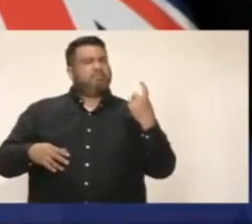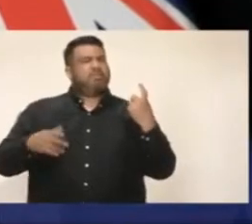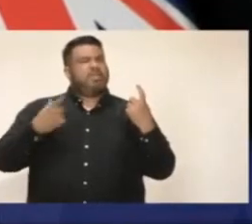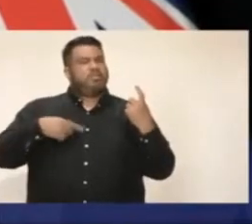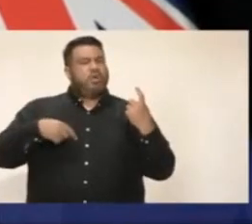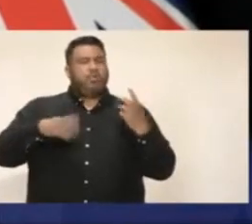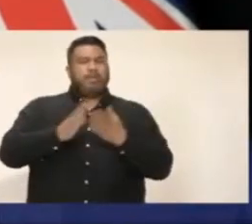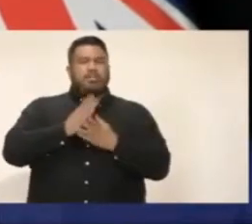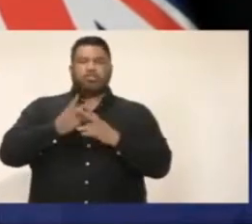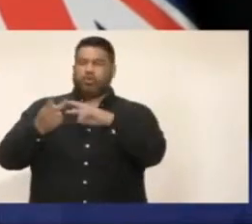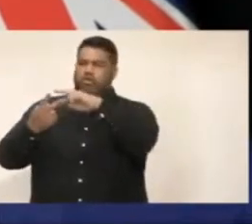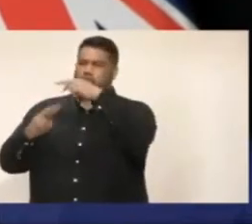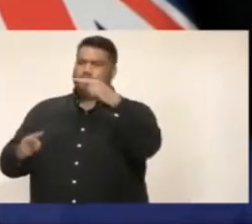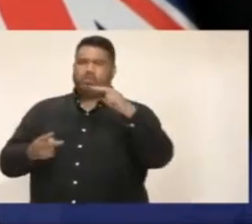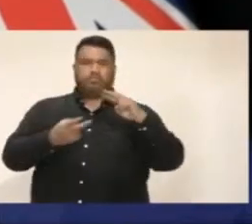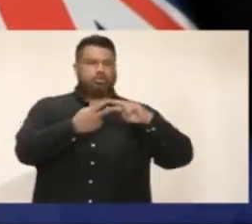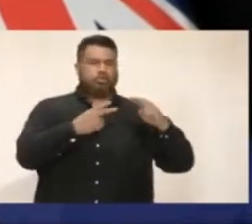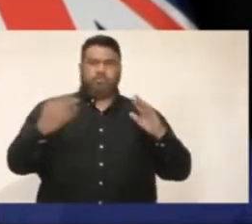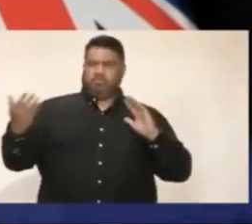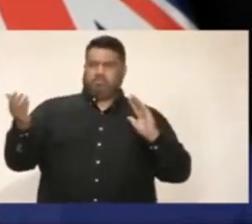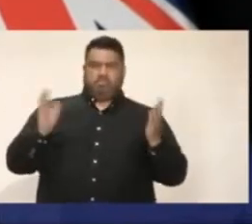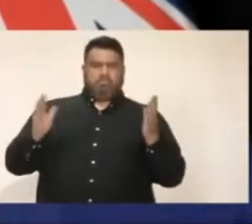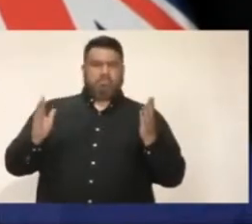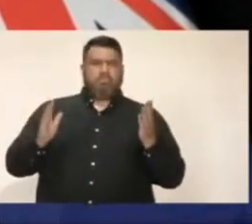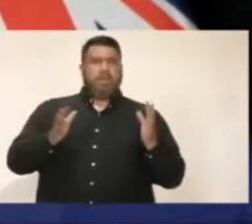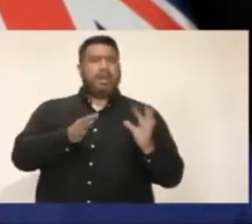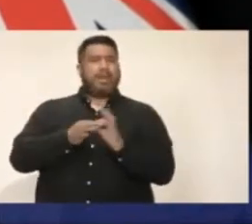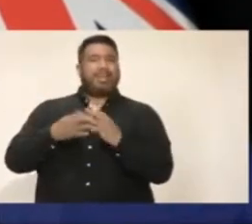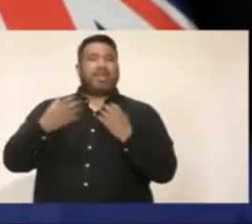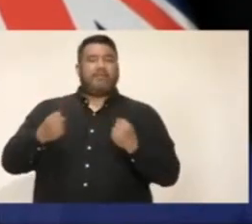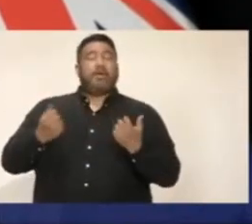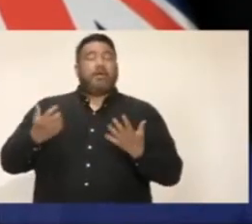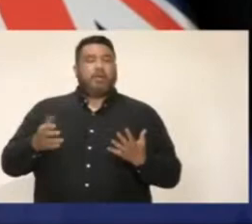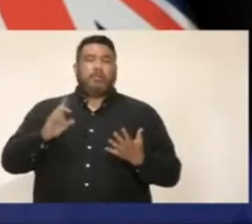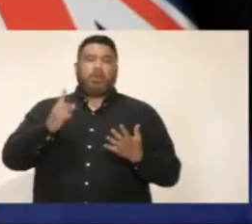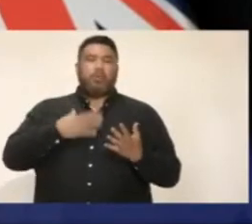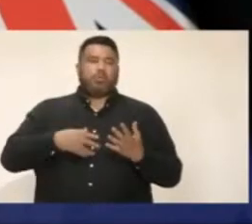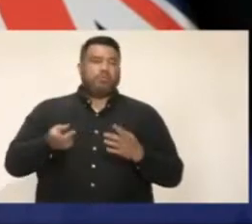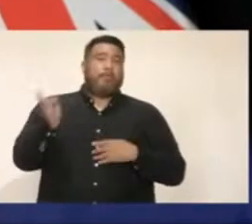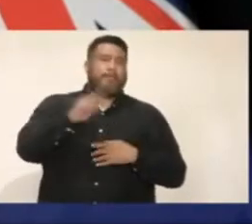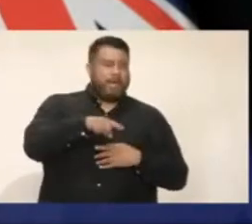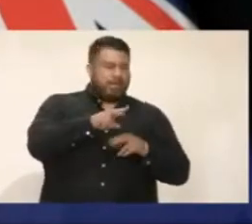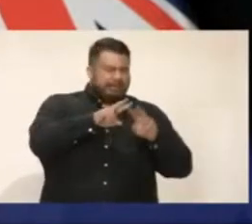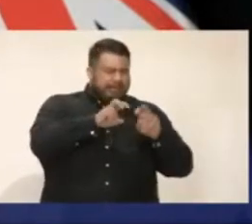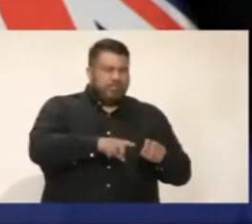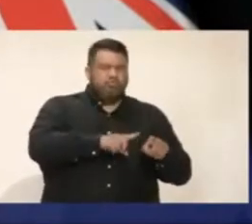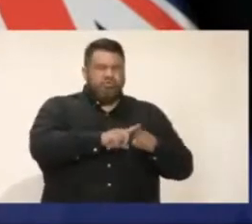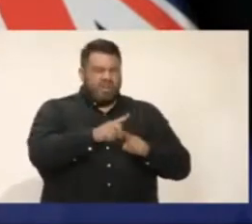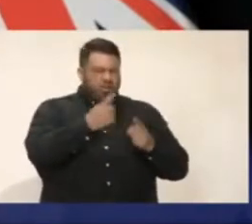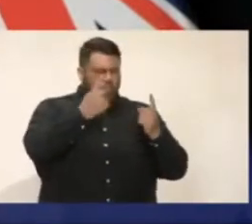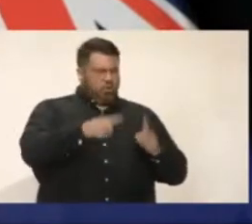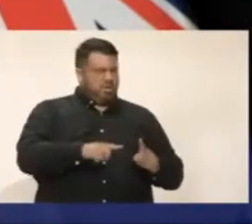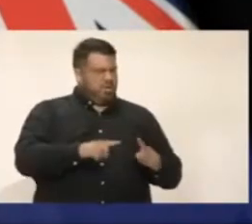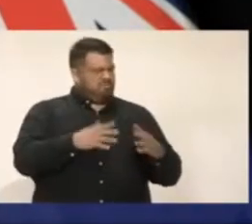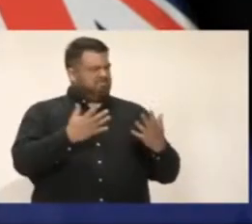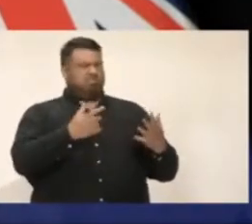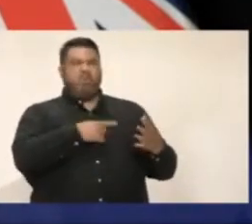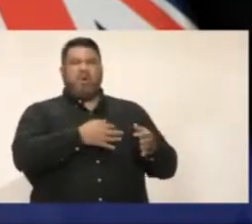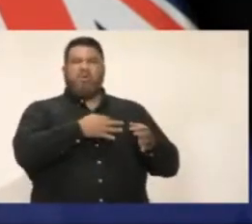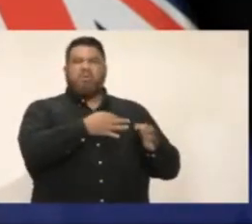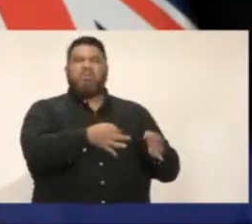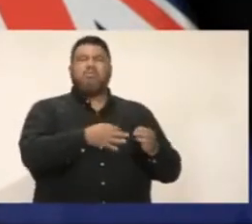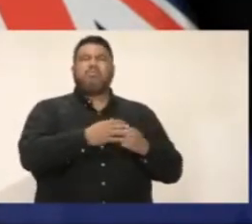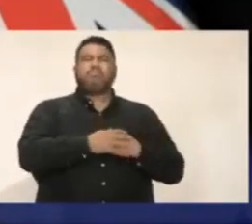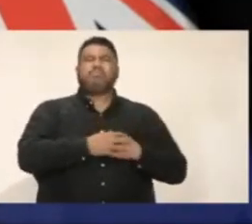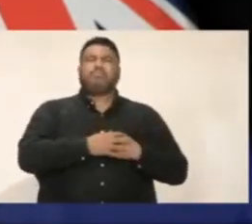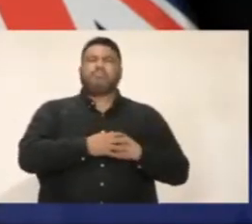genomic link to the overall outbreak, but we're wanting to go back and look and just see, are there some missing links in the chain of transmission